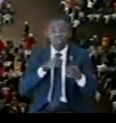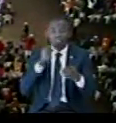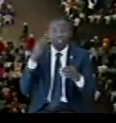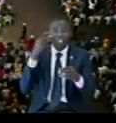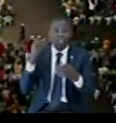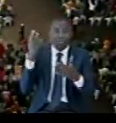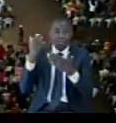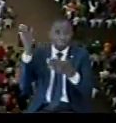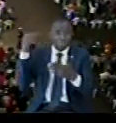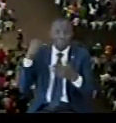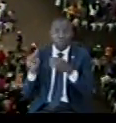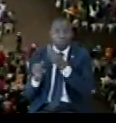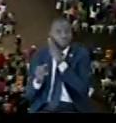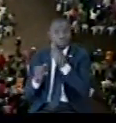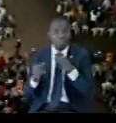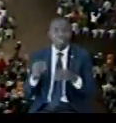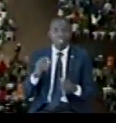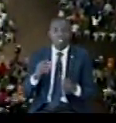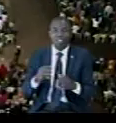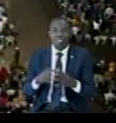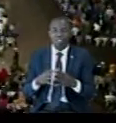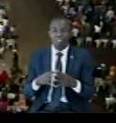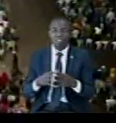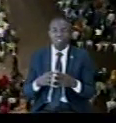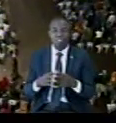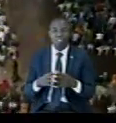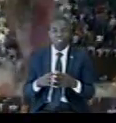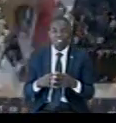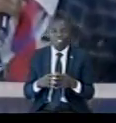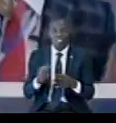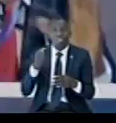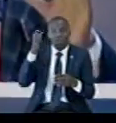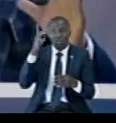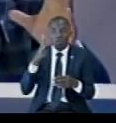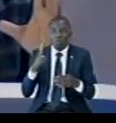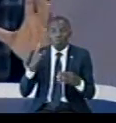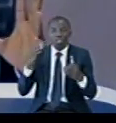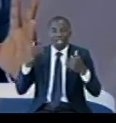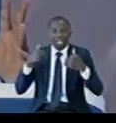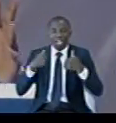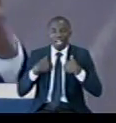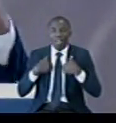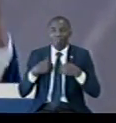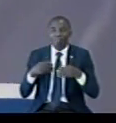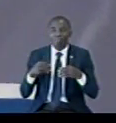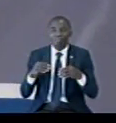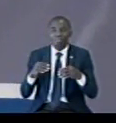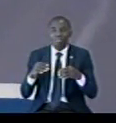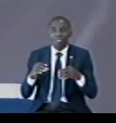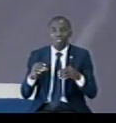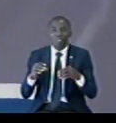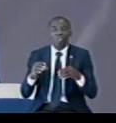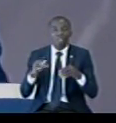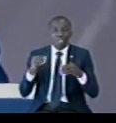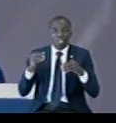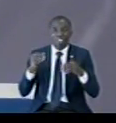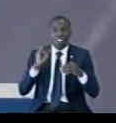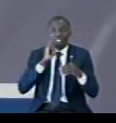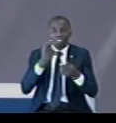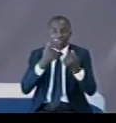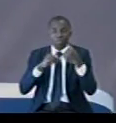And that's why we are here. God has raised up a man to bring about